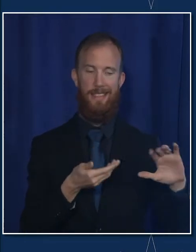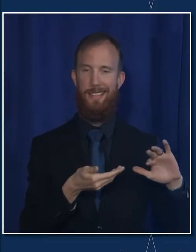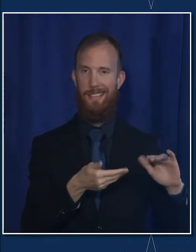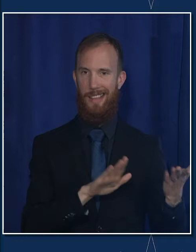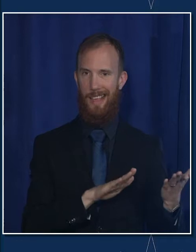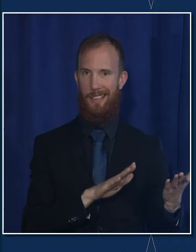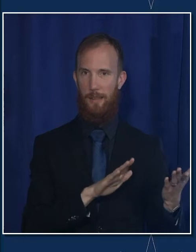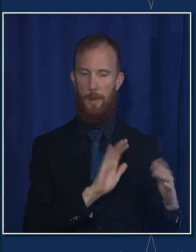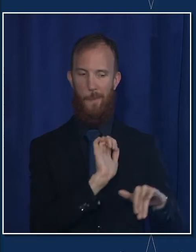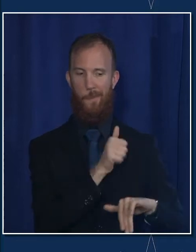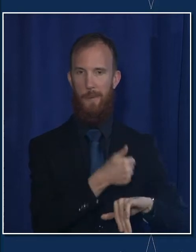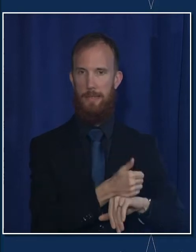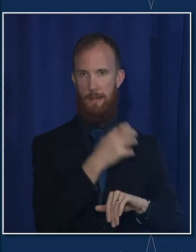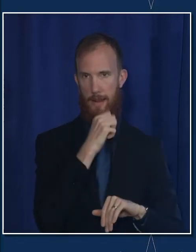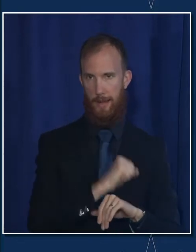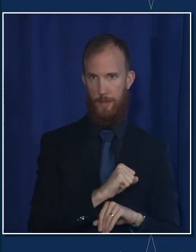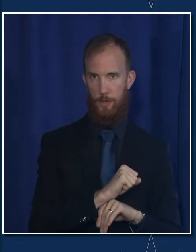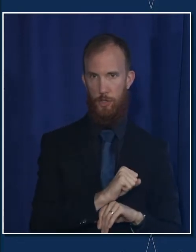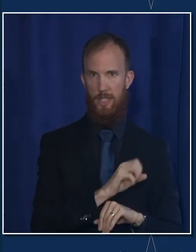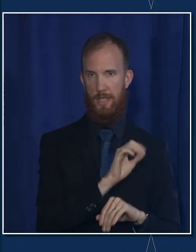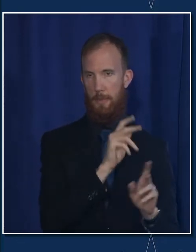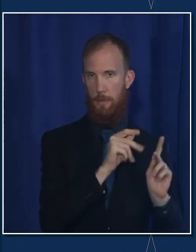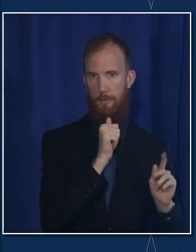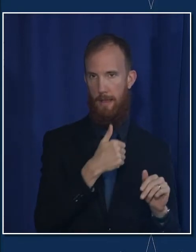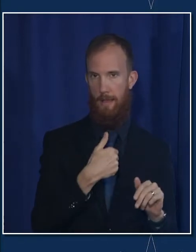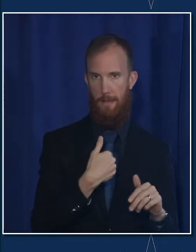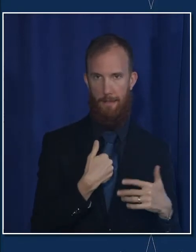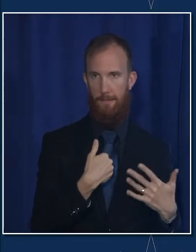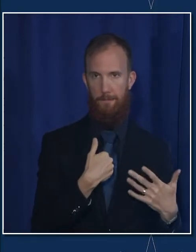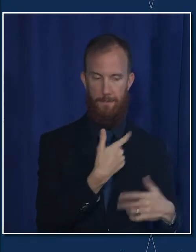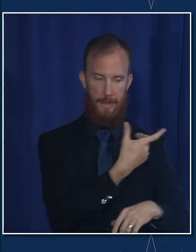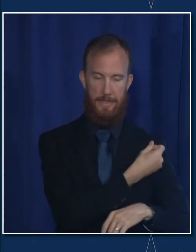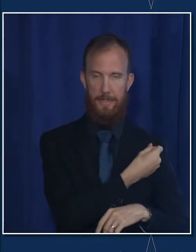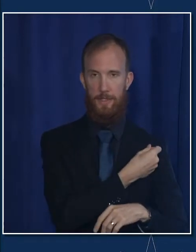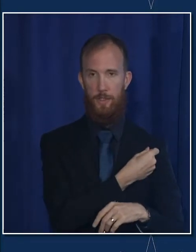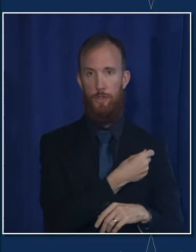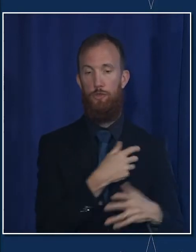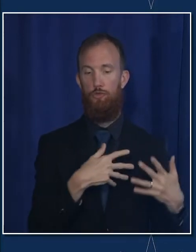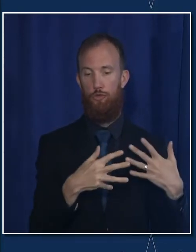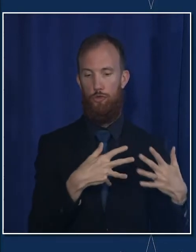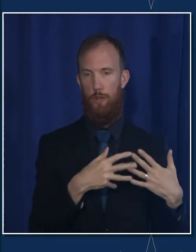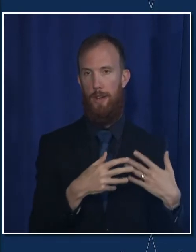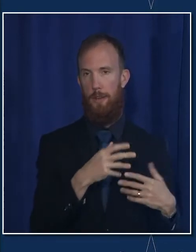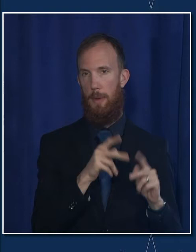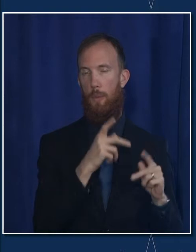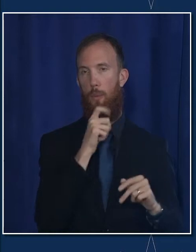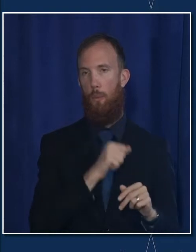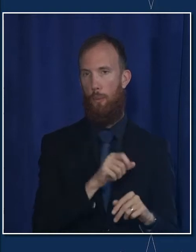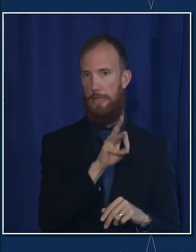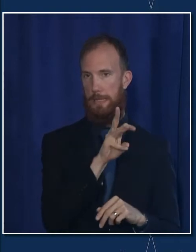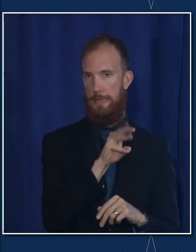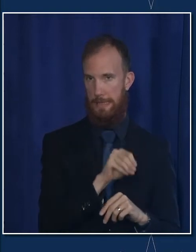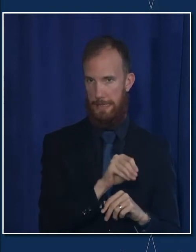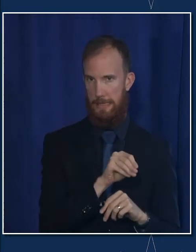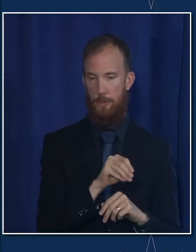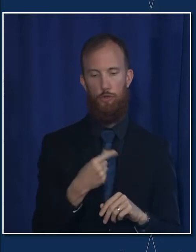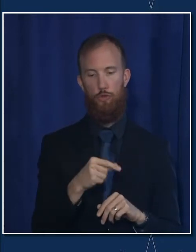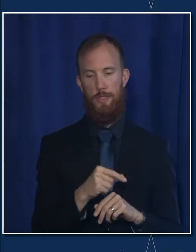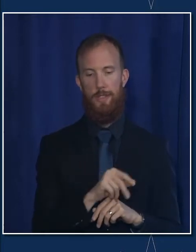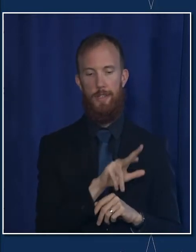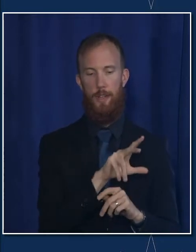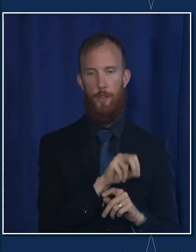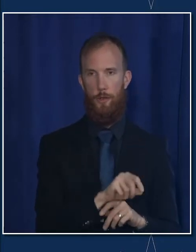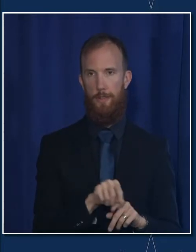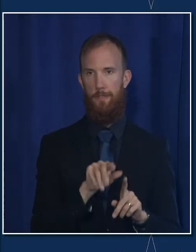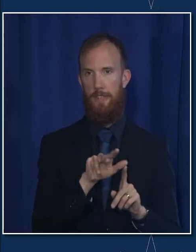that's unvaccinated folks. The light gray, again, is those over 60. The green is those in the 30 to 59, and then the younger